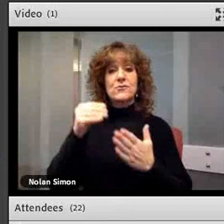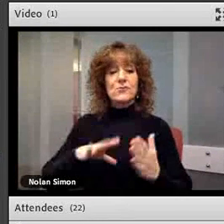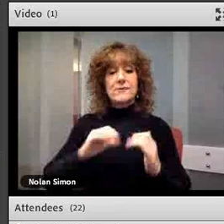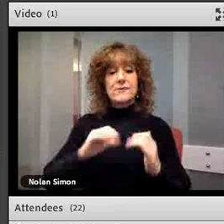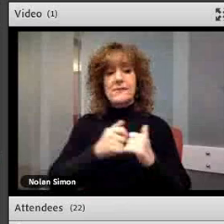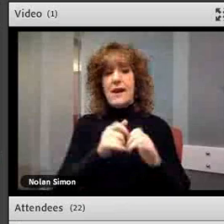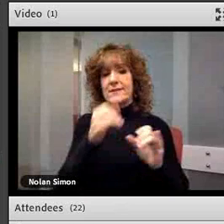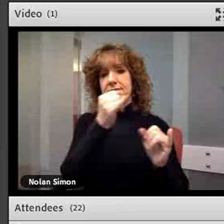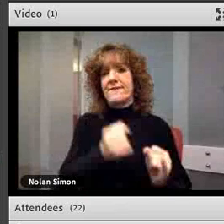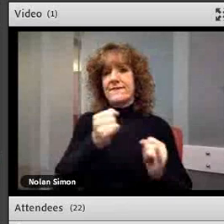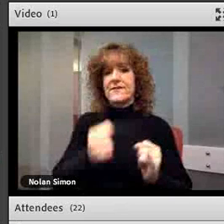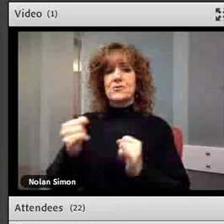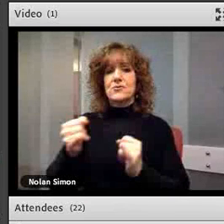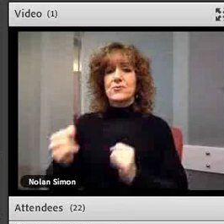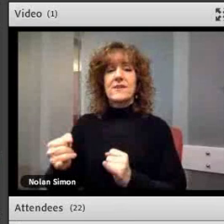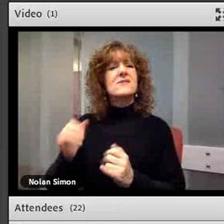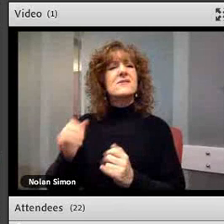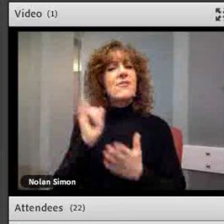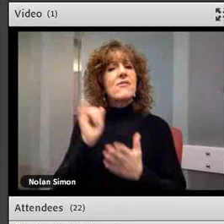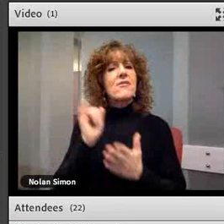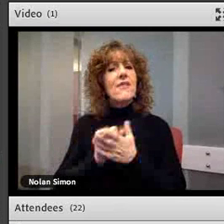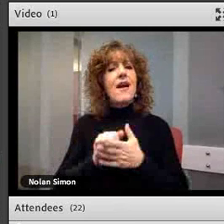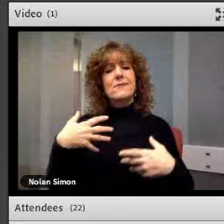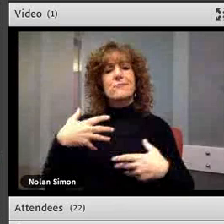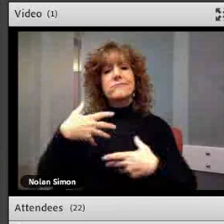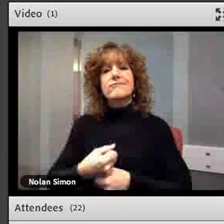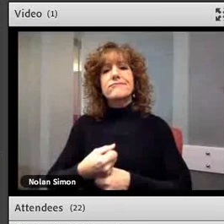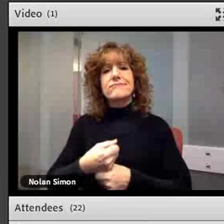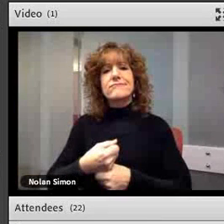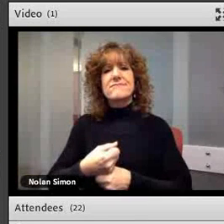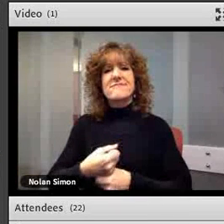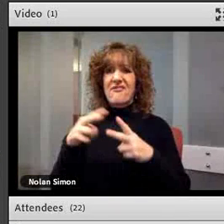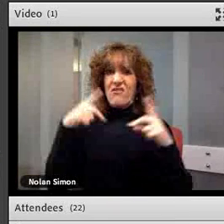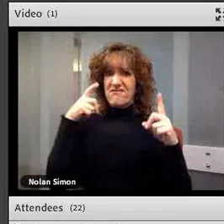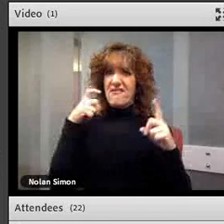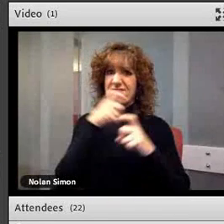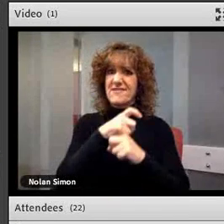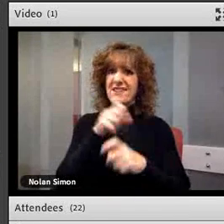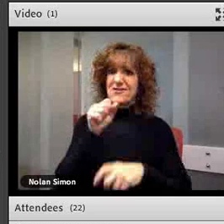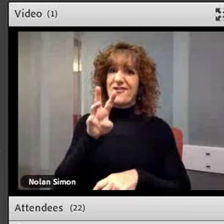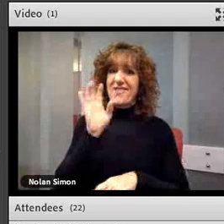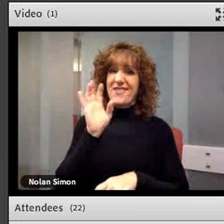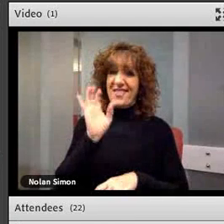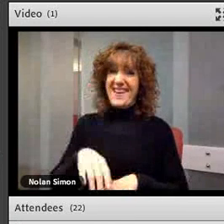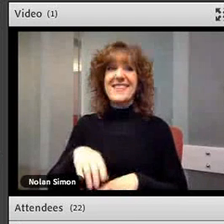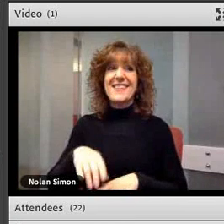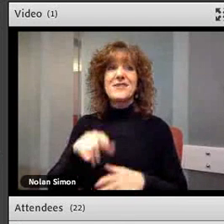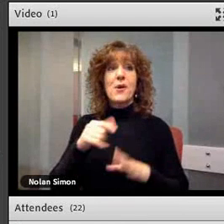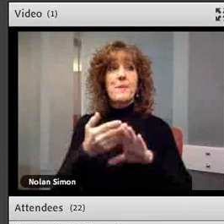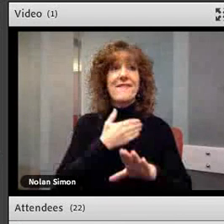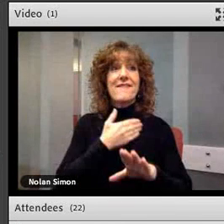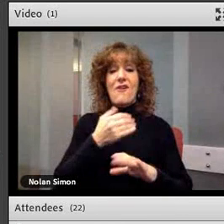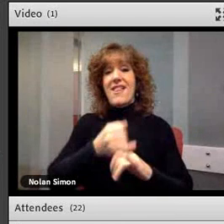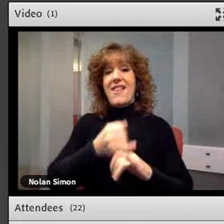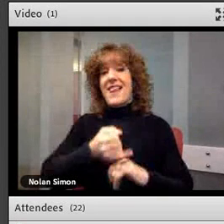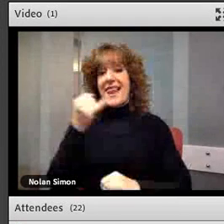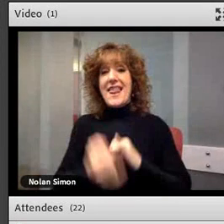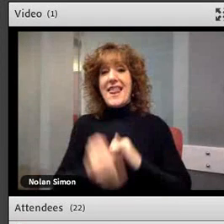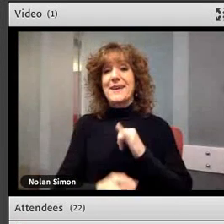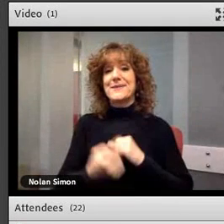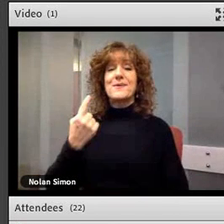quizzes. So that's sort of the short take on a very complicated piece of software. So before I go to the